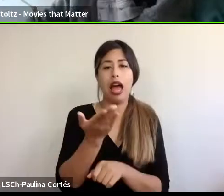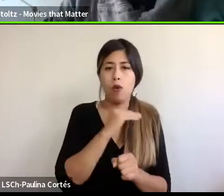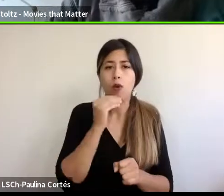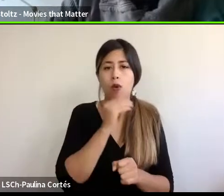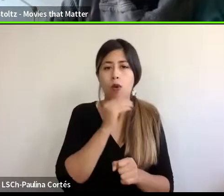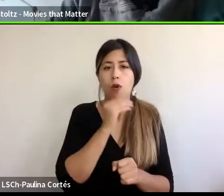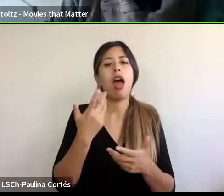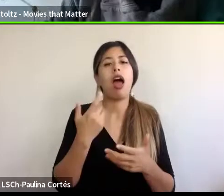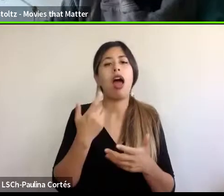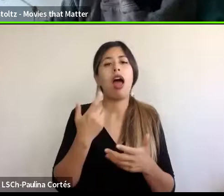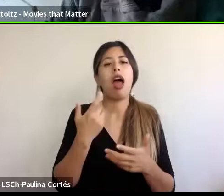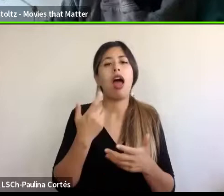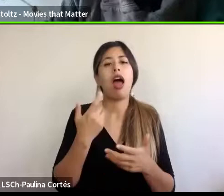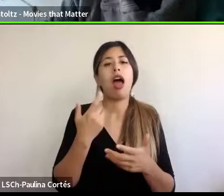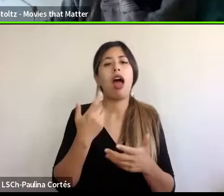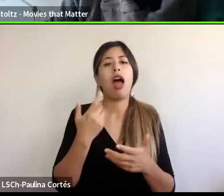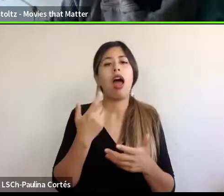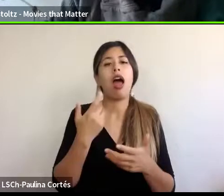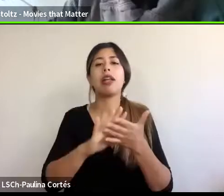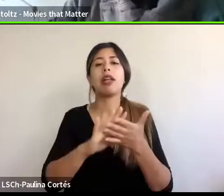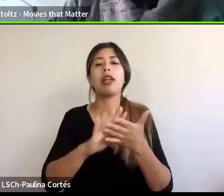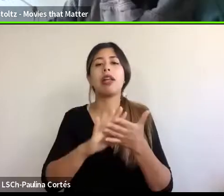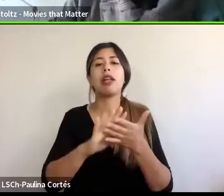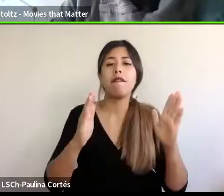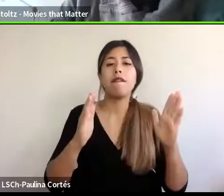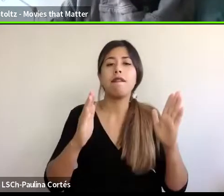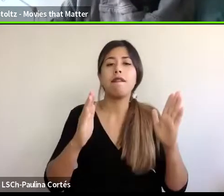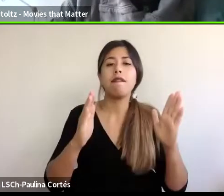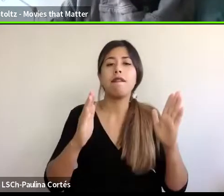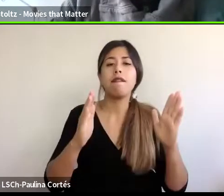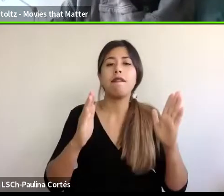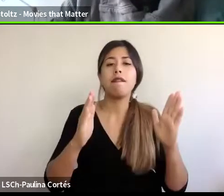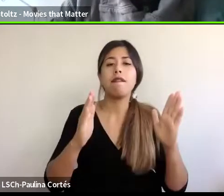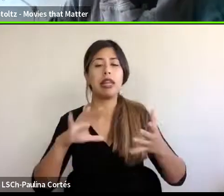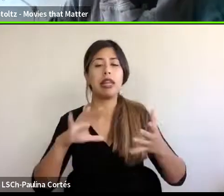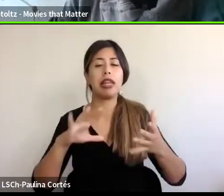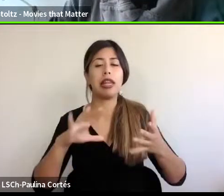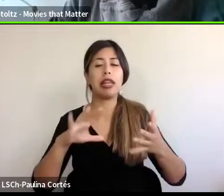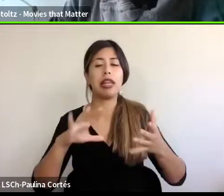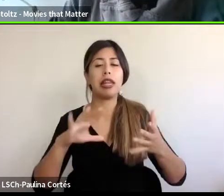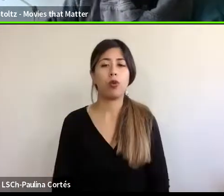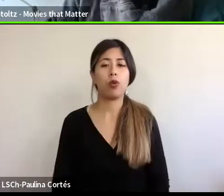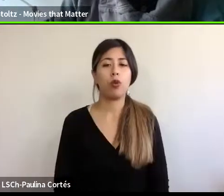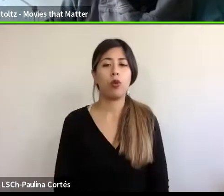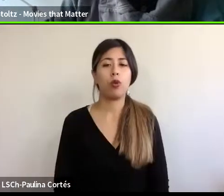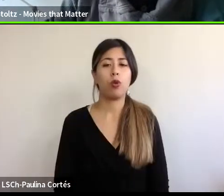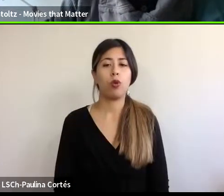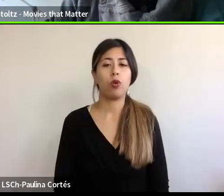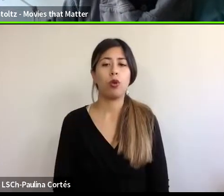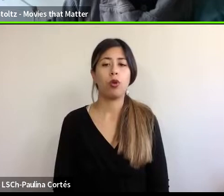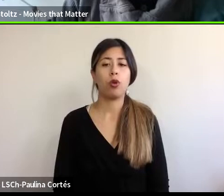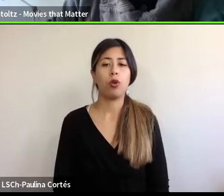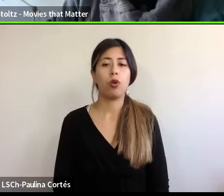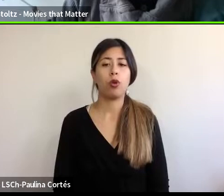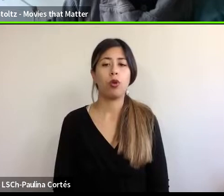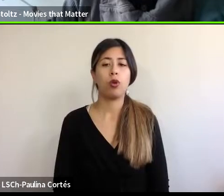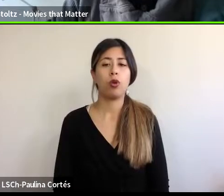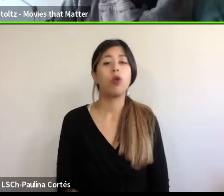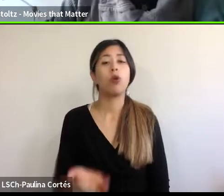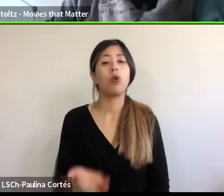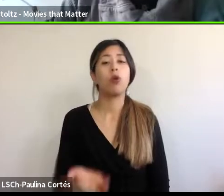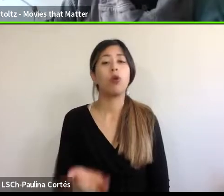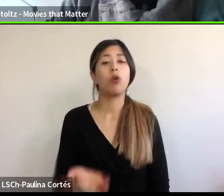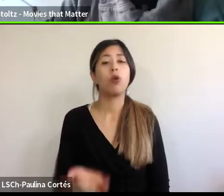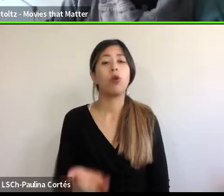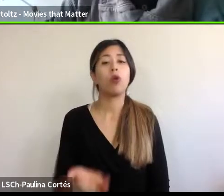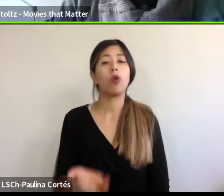now we're partly funded by the lottery as well. So you have Amnesty International and the Postcode Lottery as our main partners. And of course, below that,